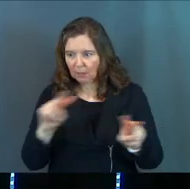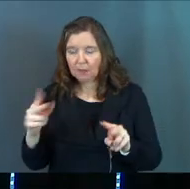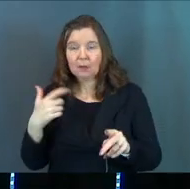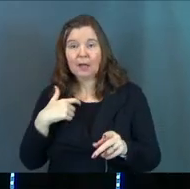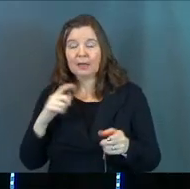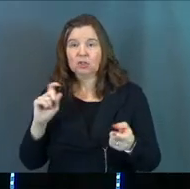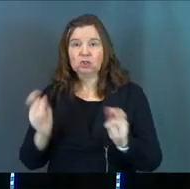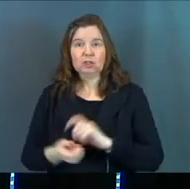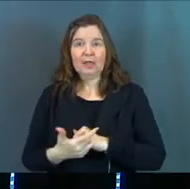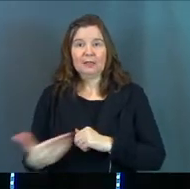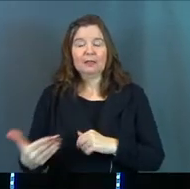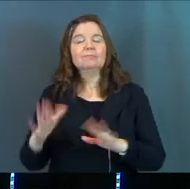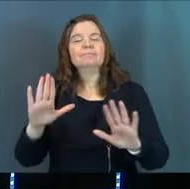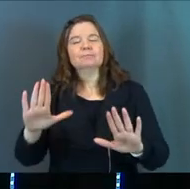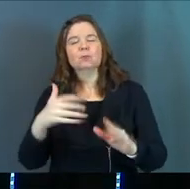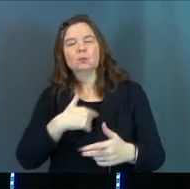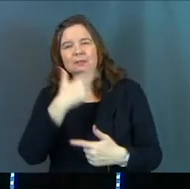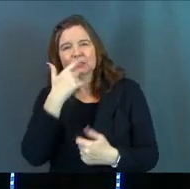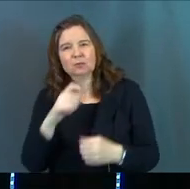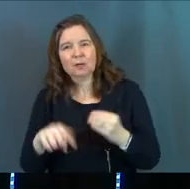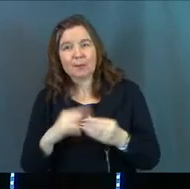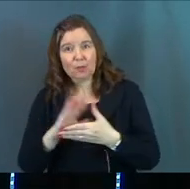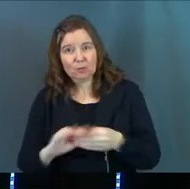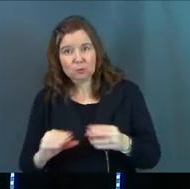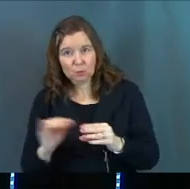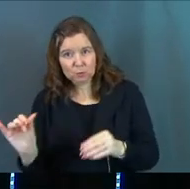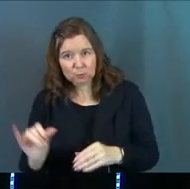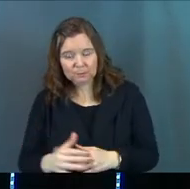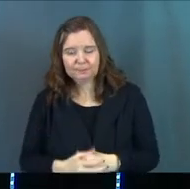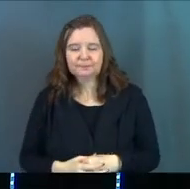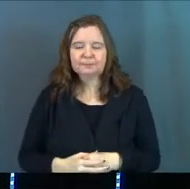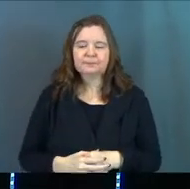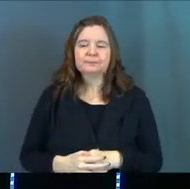And it changes things. Here's what's interesting about the story too.